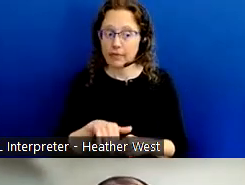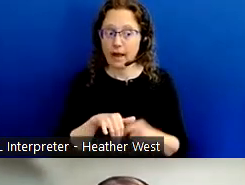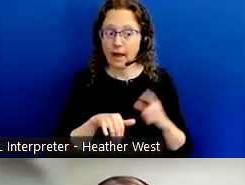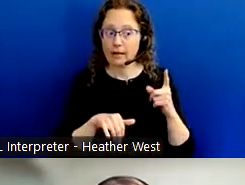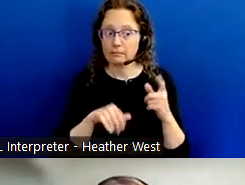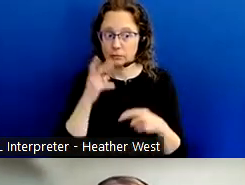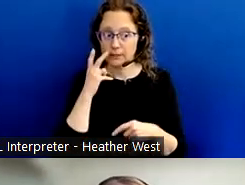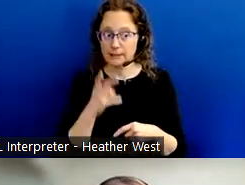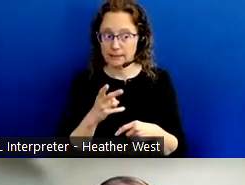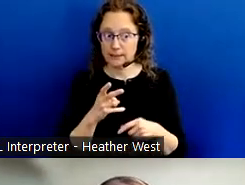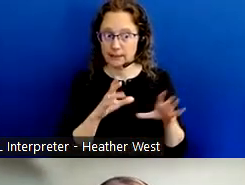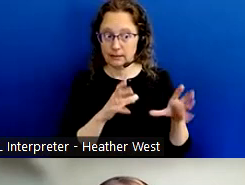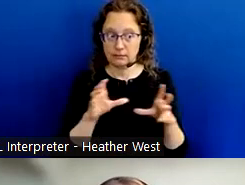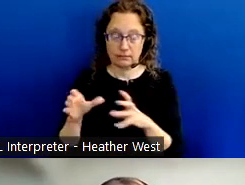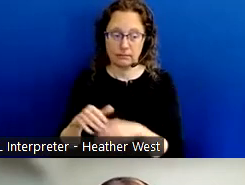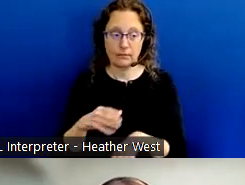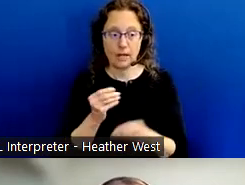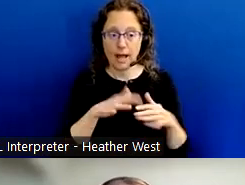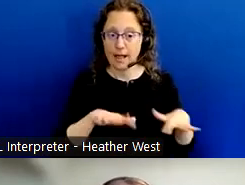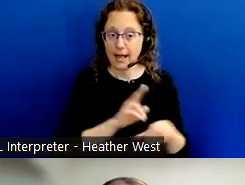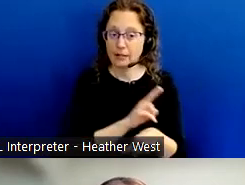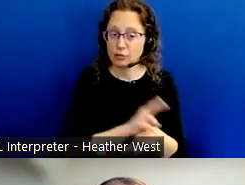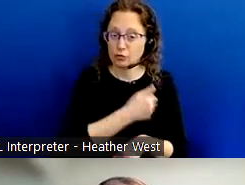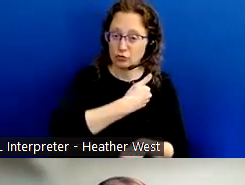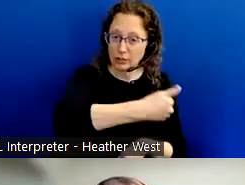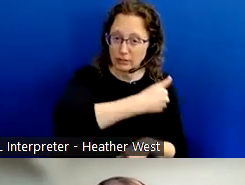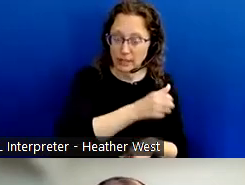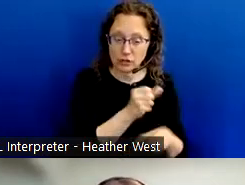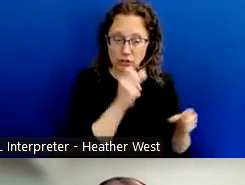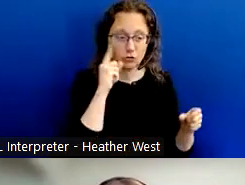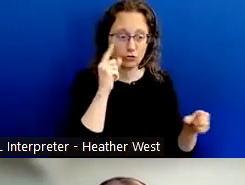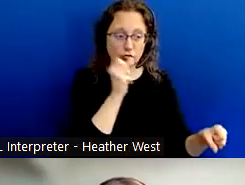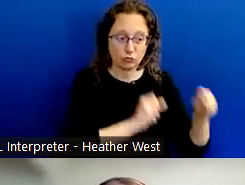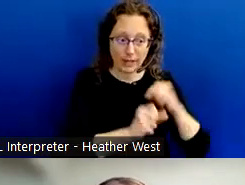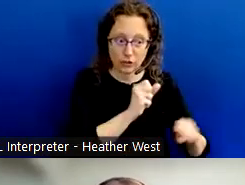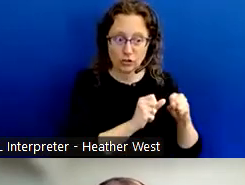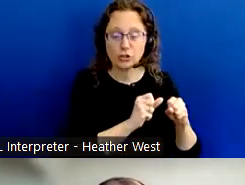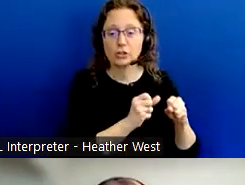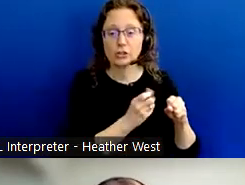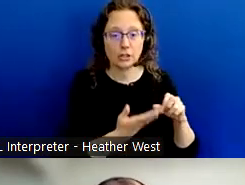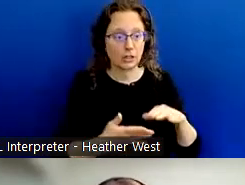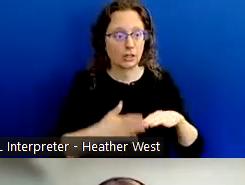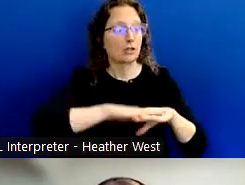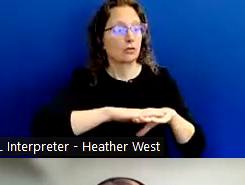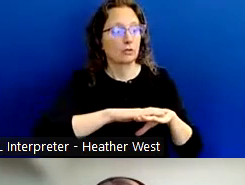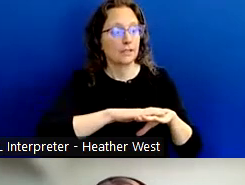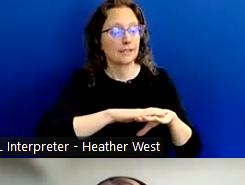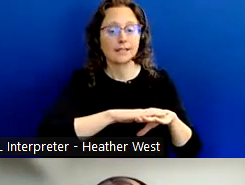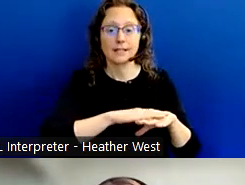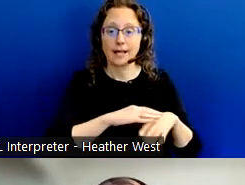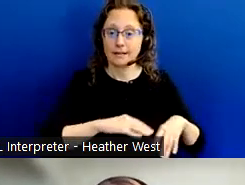slide include land use and transportation strategies to increase accessibility, resiliency, and